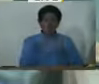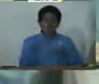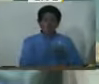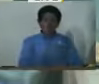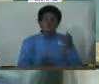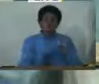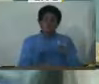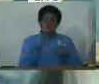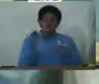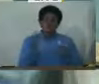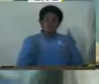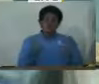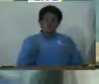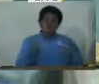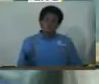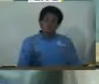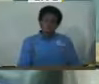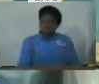people.